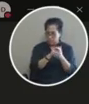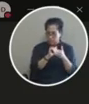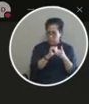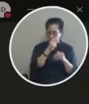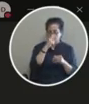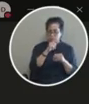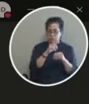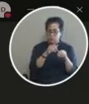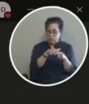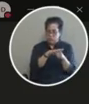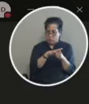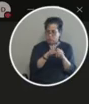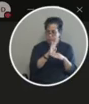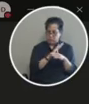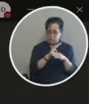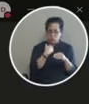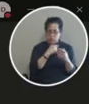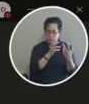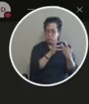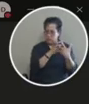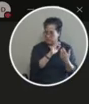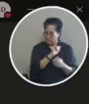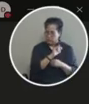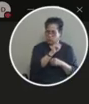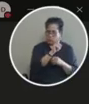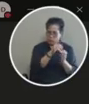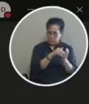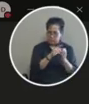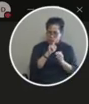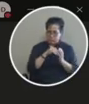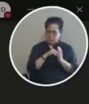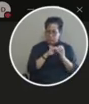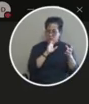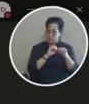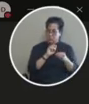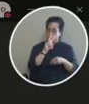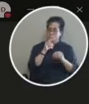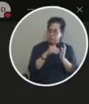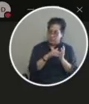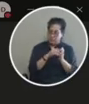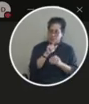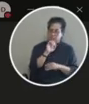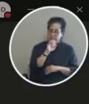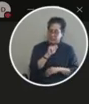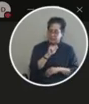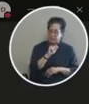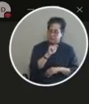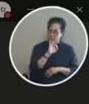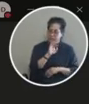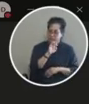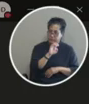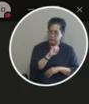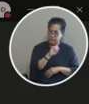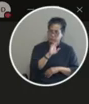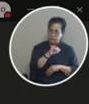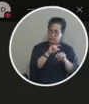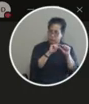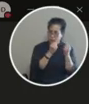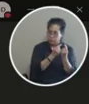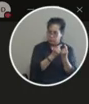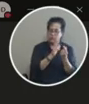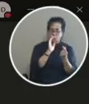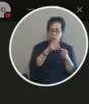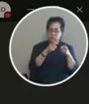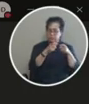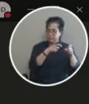local businesses, we're partnering with the county, so there'll be a total of $2 million with the LIFT fund, or the LIFT group, rather, that will administer